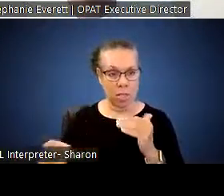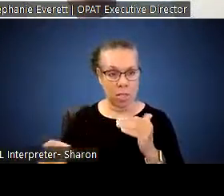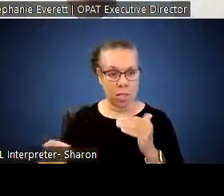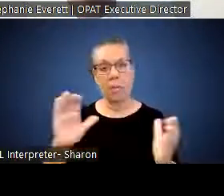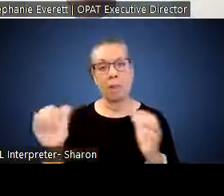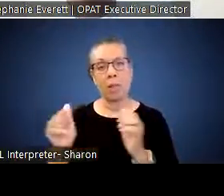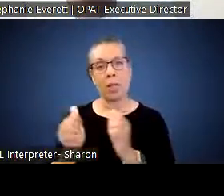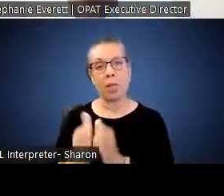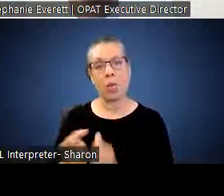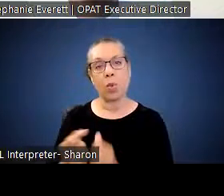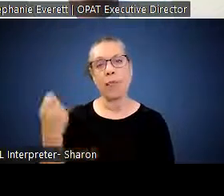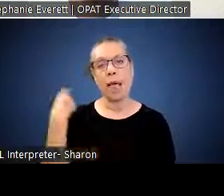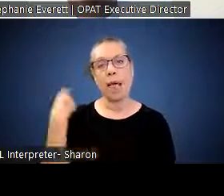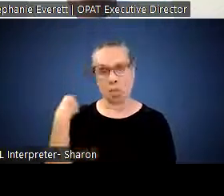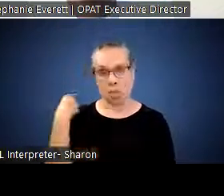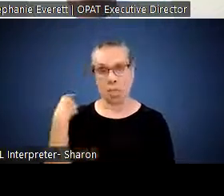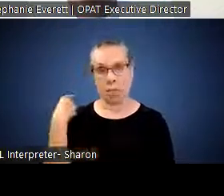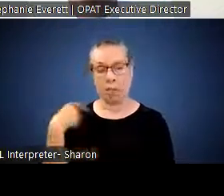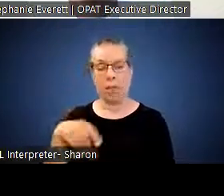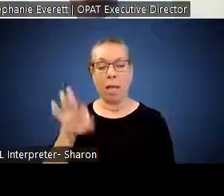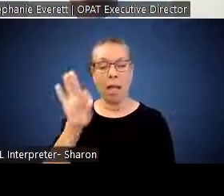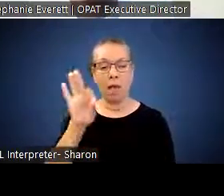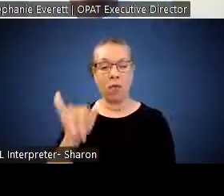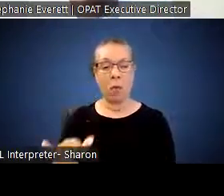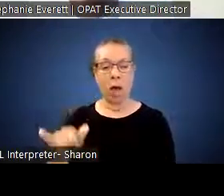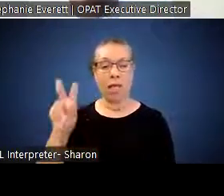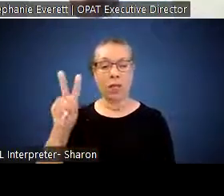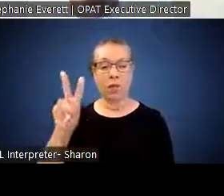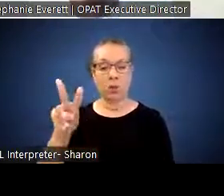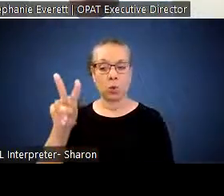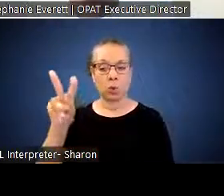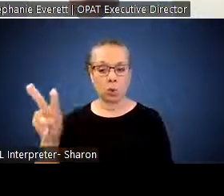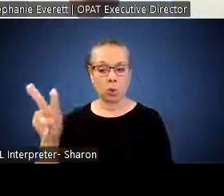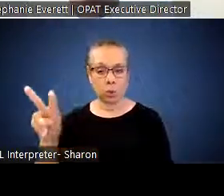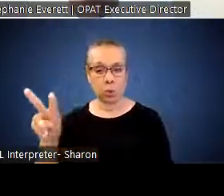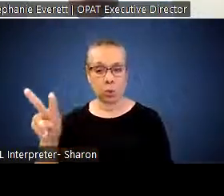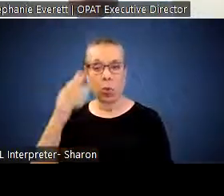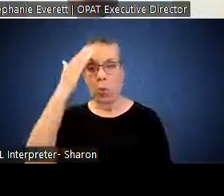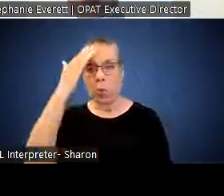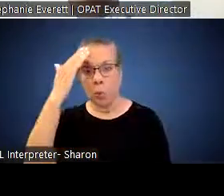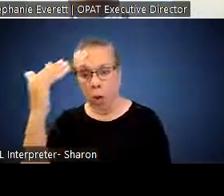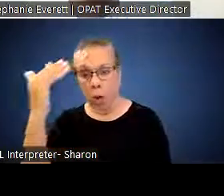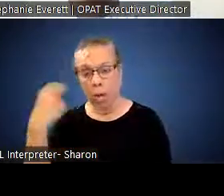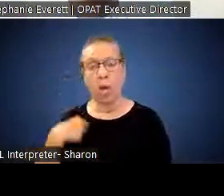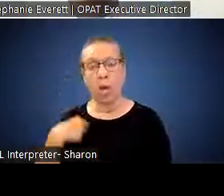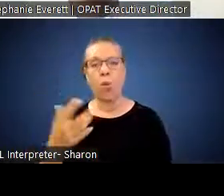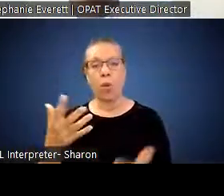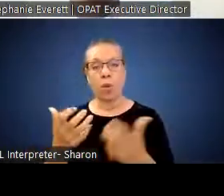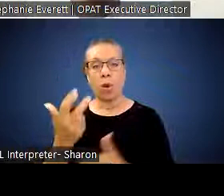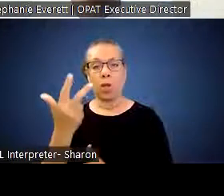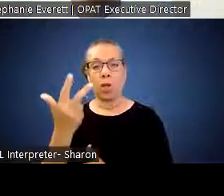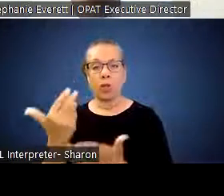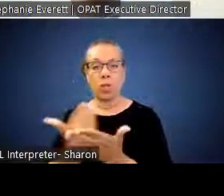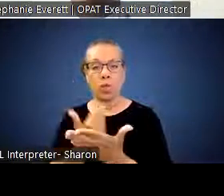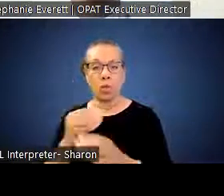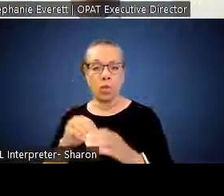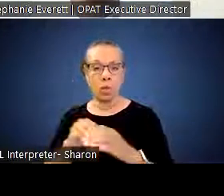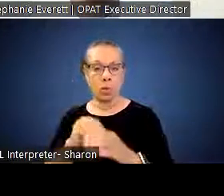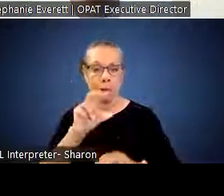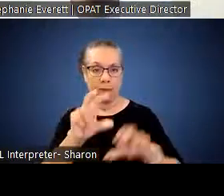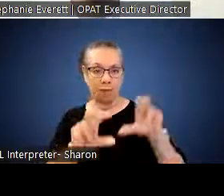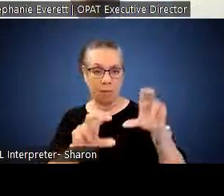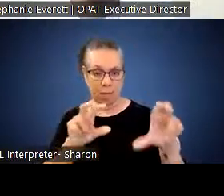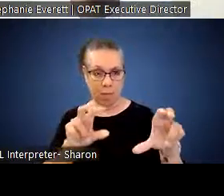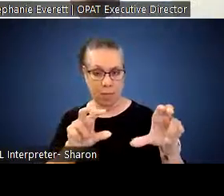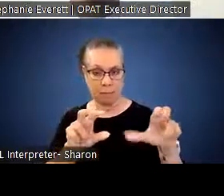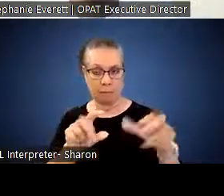last year, FY22's budget. And that was because we looked for 3 new investments. Those 3 new investments